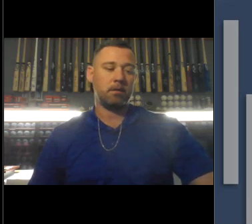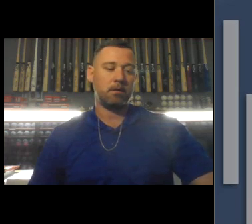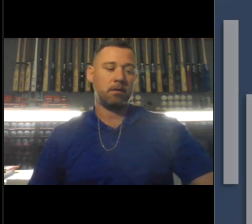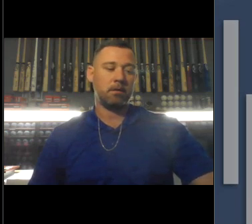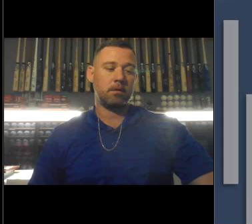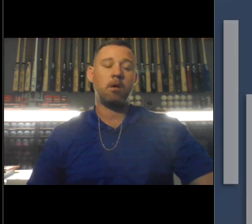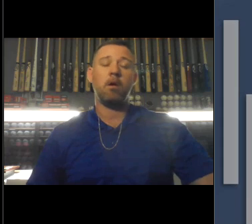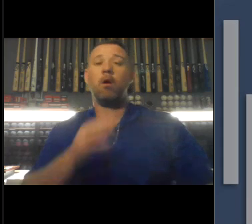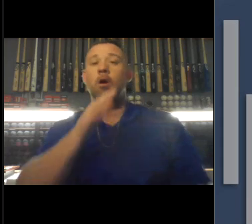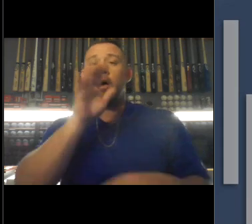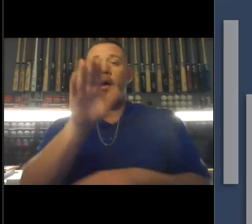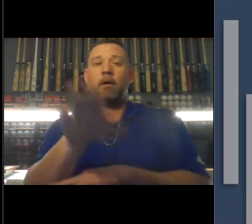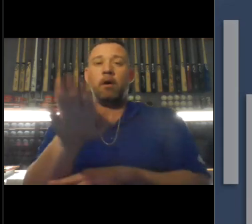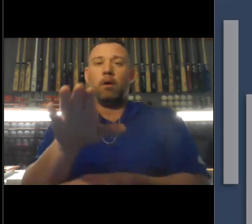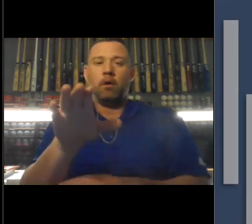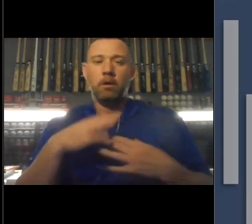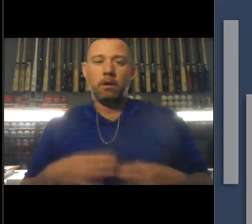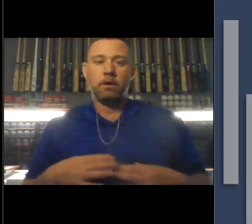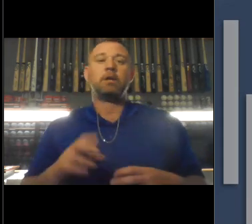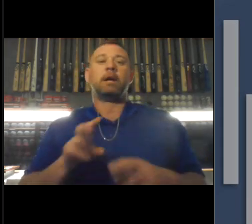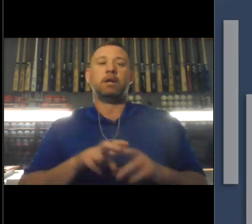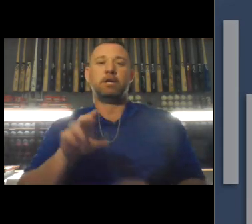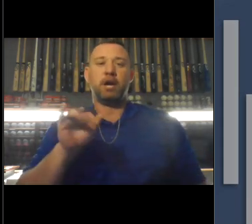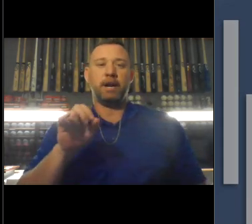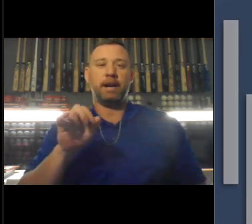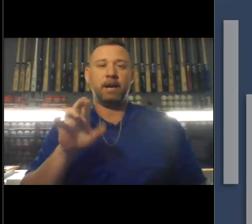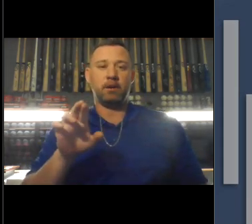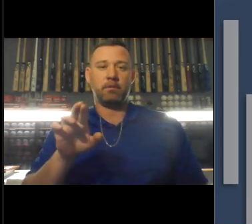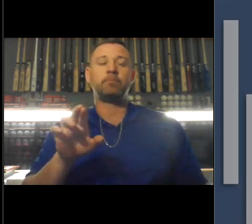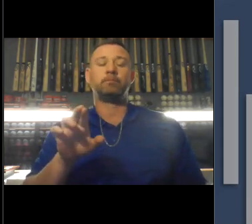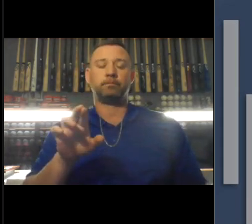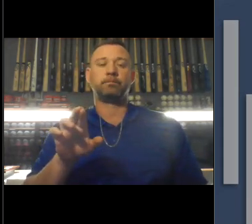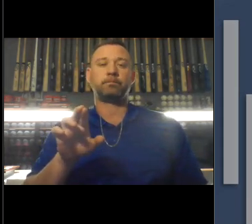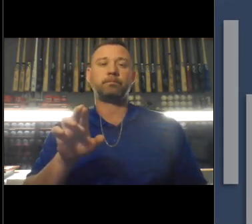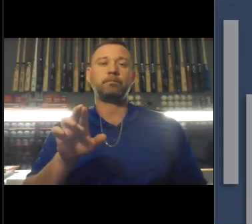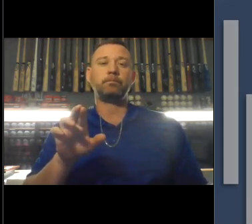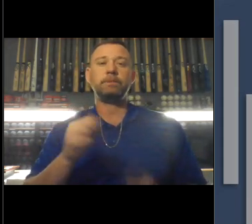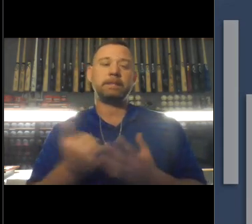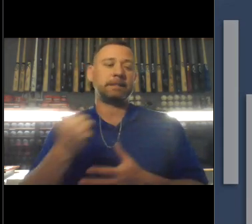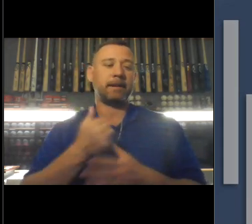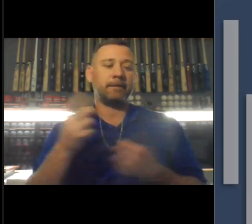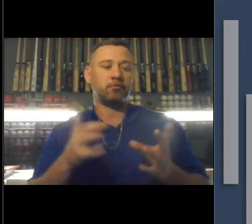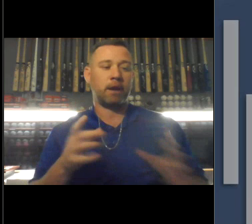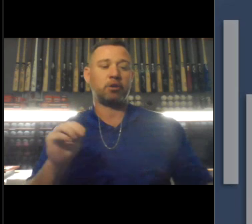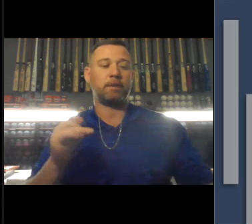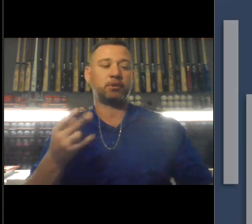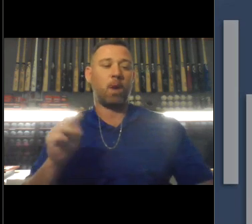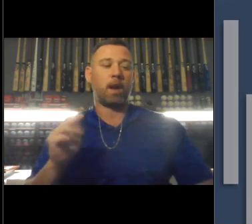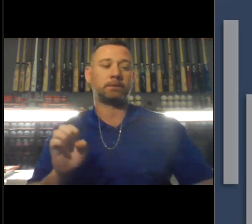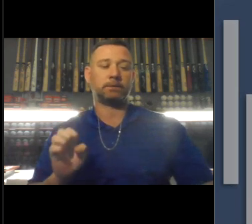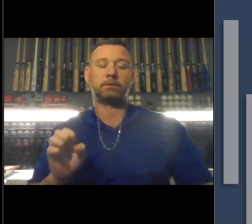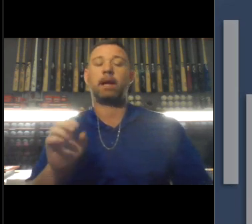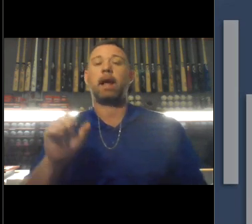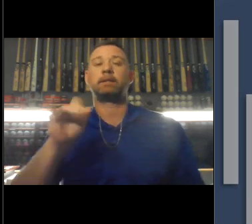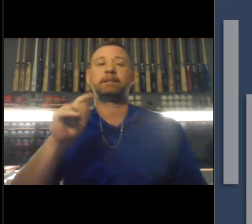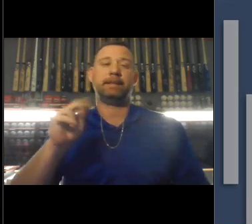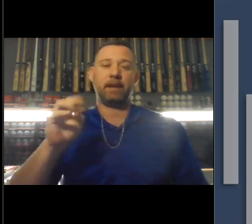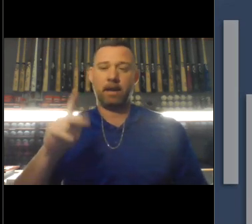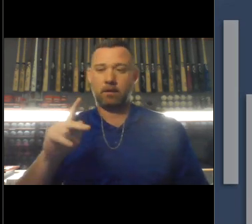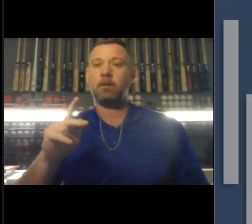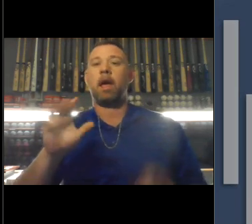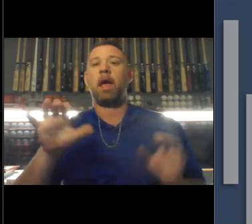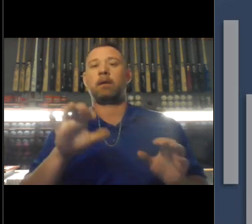Good afternoon, Commissioners, Chair Eager, Executive Director Mitch Weiss, and Stephen Keck, Caltrans Acting